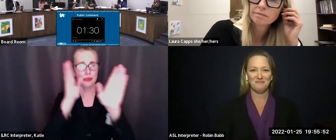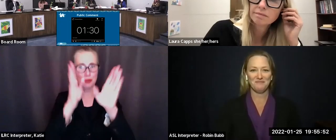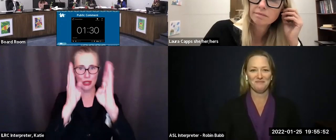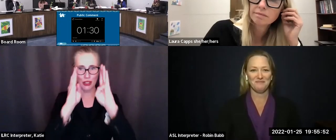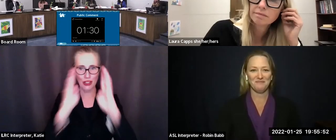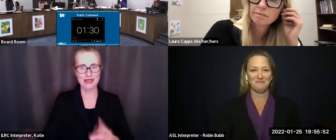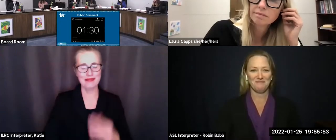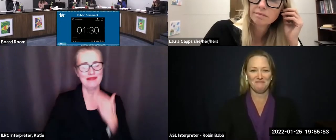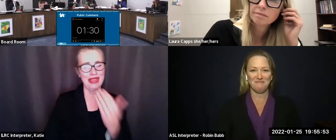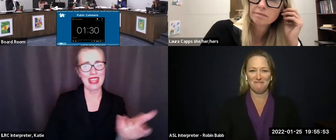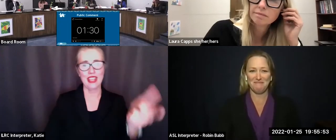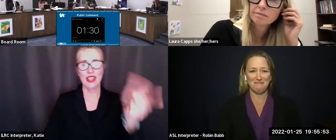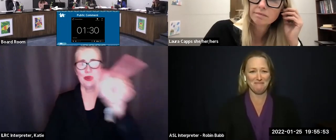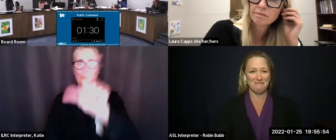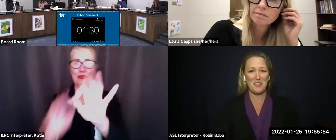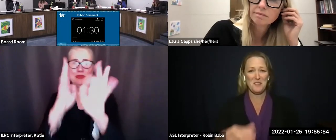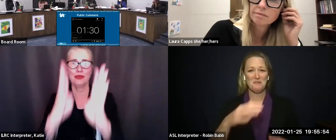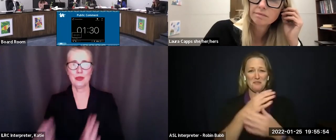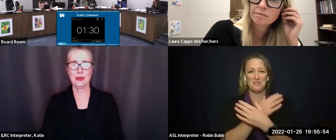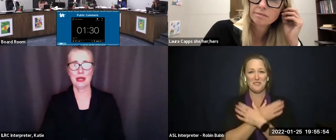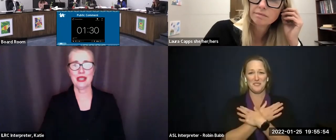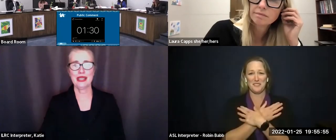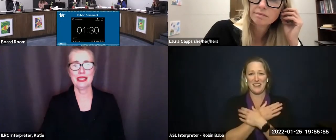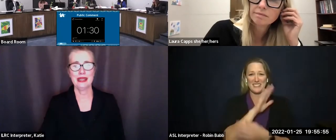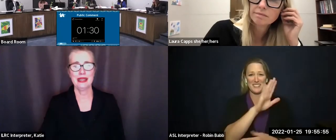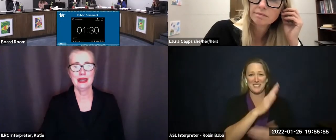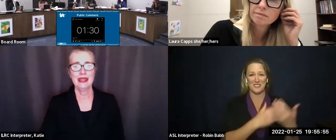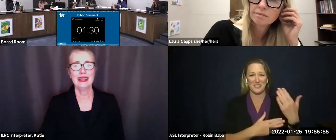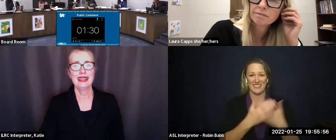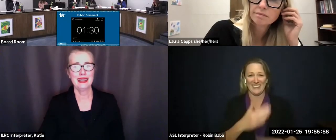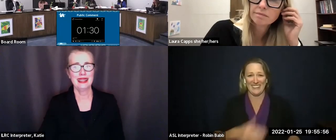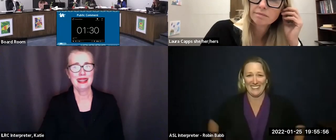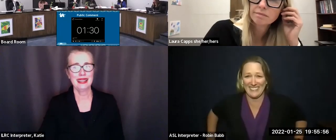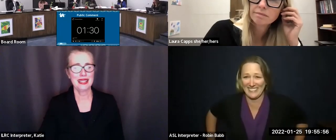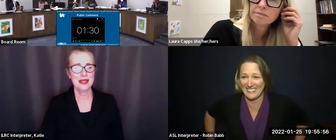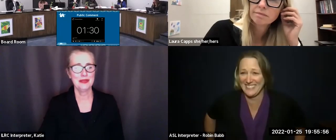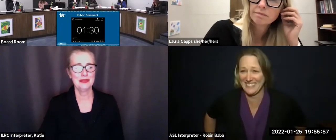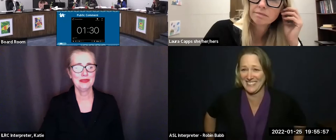thank you next speaker is leslie reyes